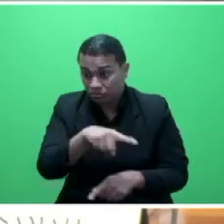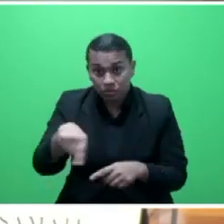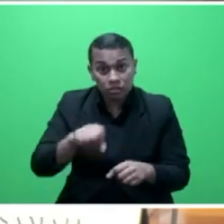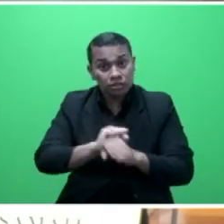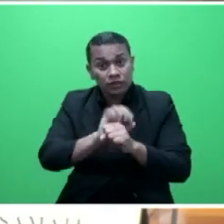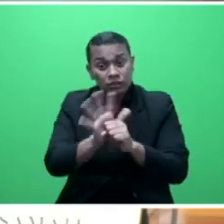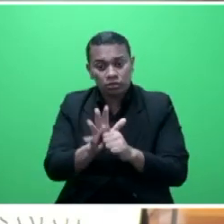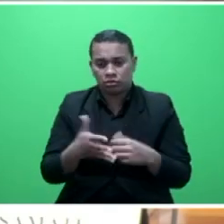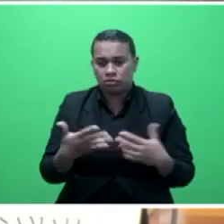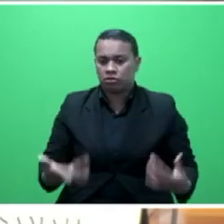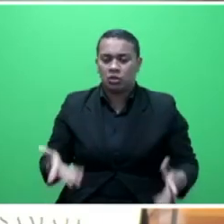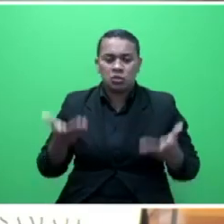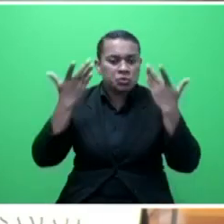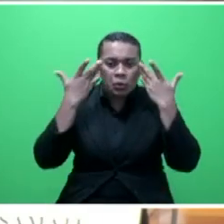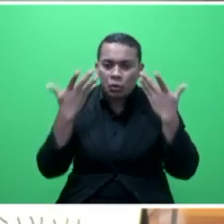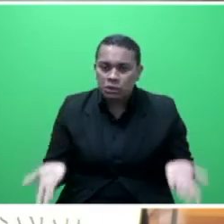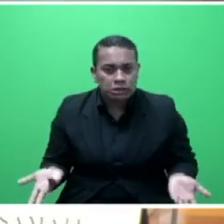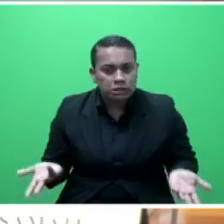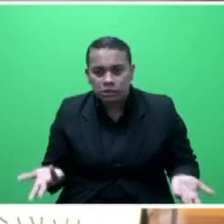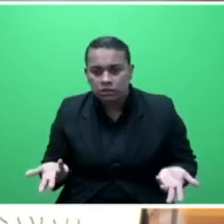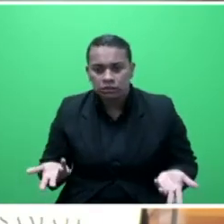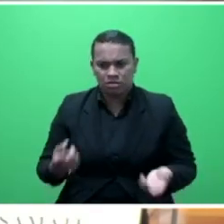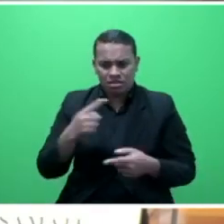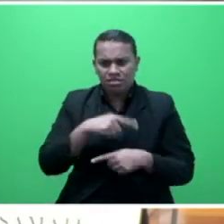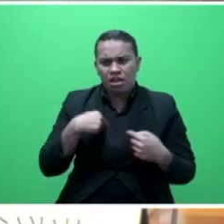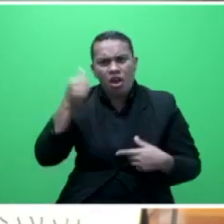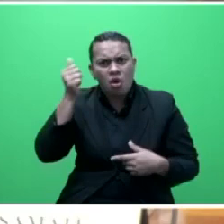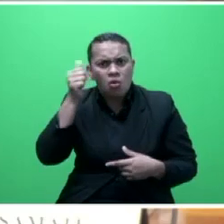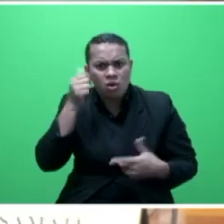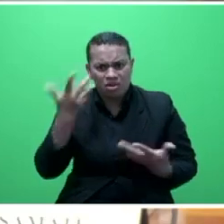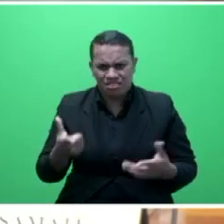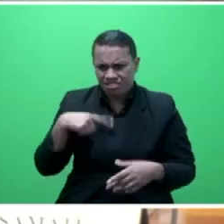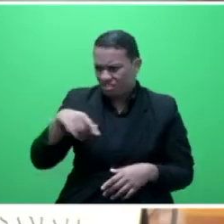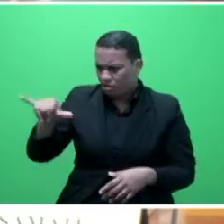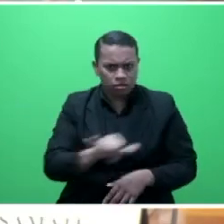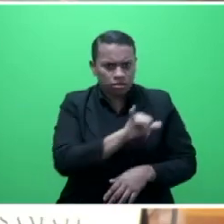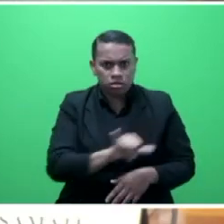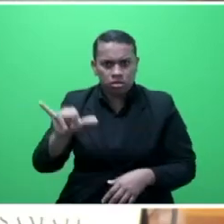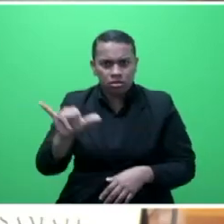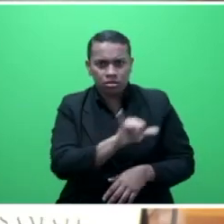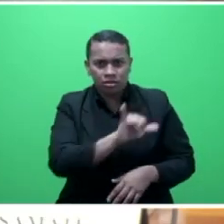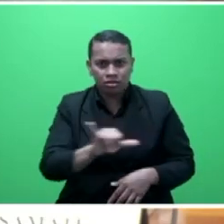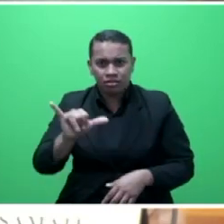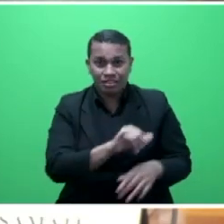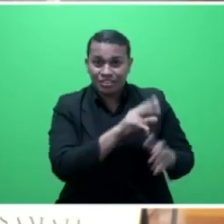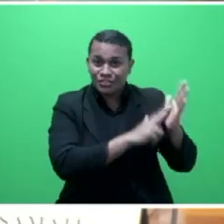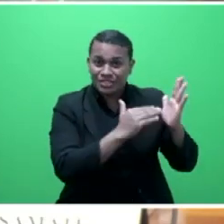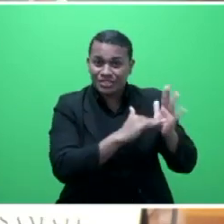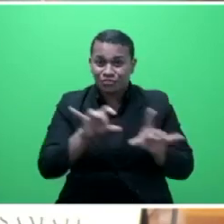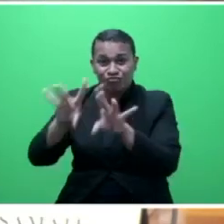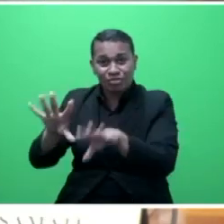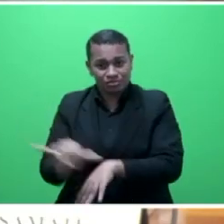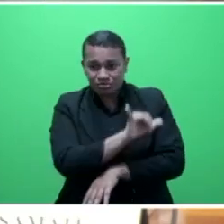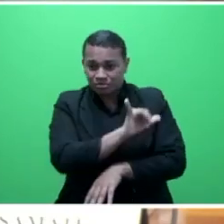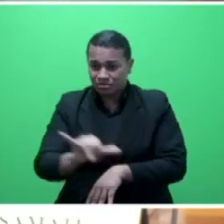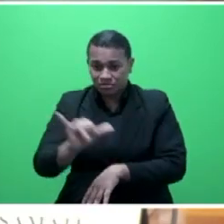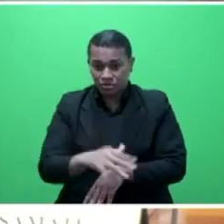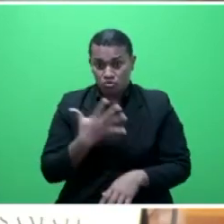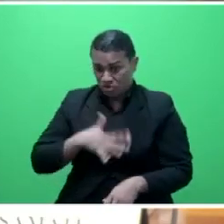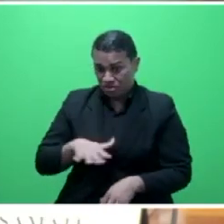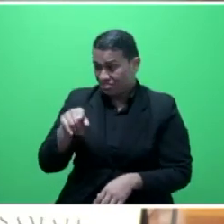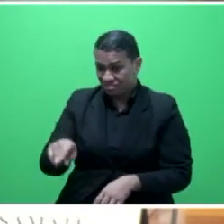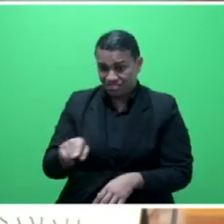uncertainty. We don't know when the Bula bubble will come into effect. While we created the proposal to fast-track tourists to safely enter the country,